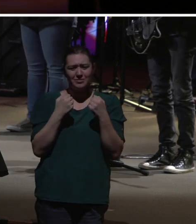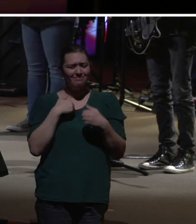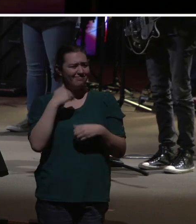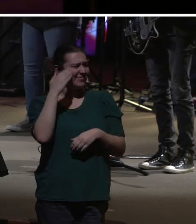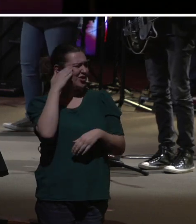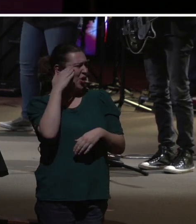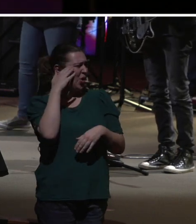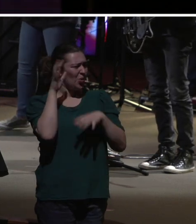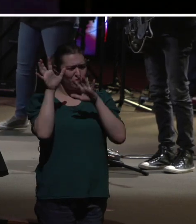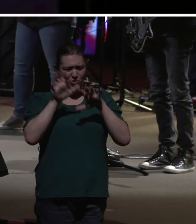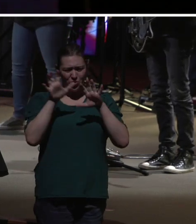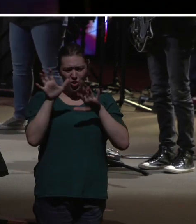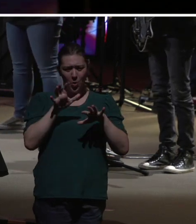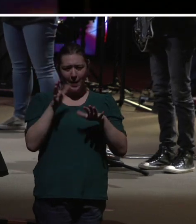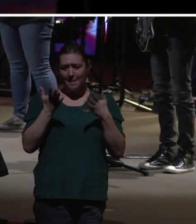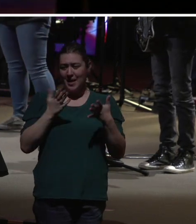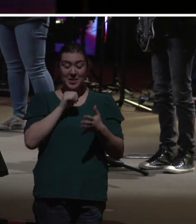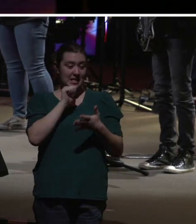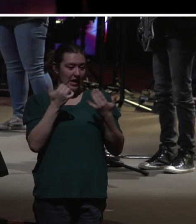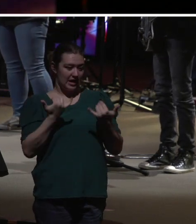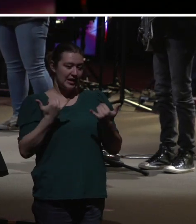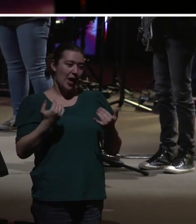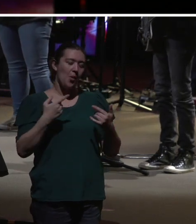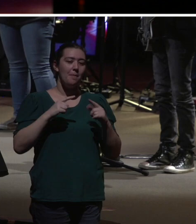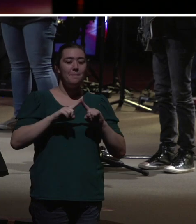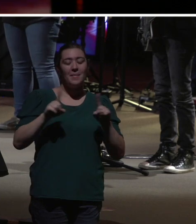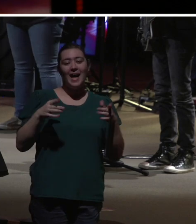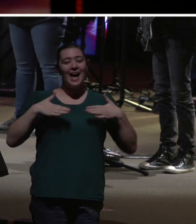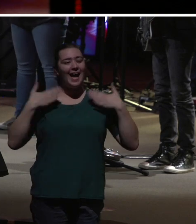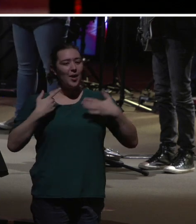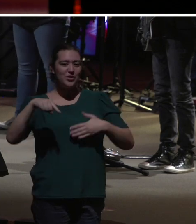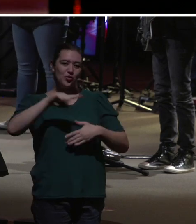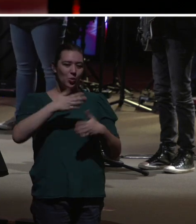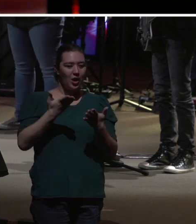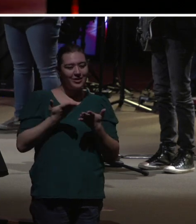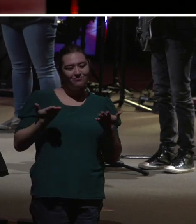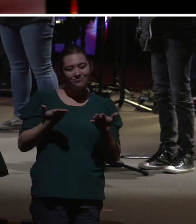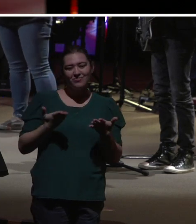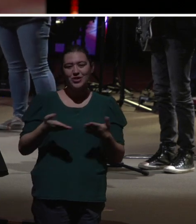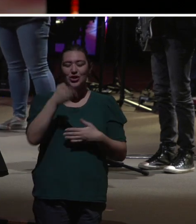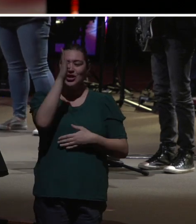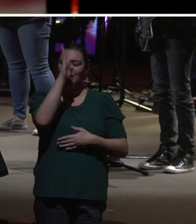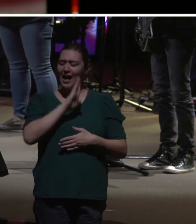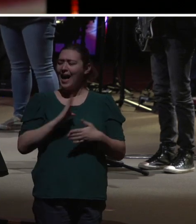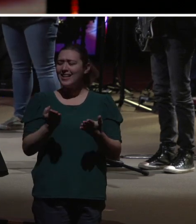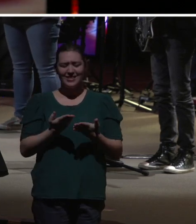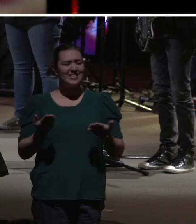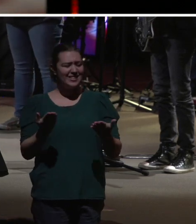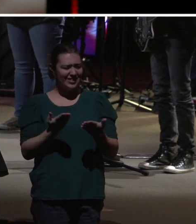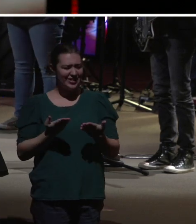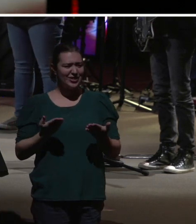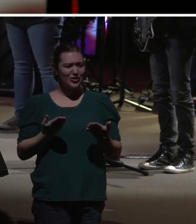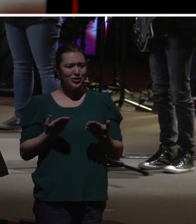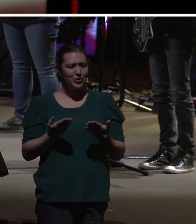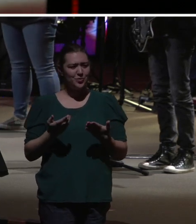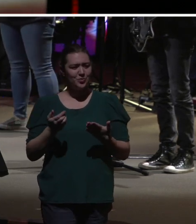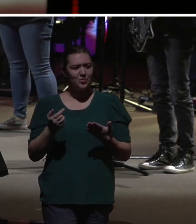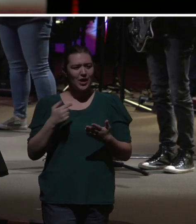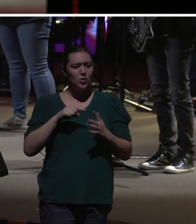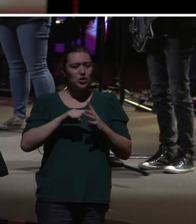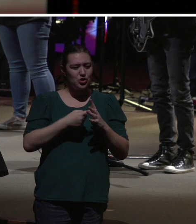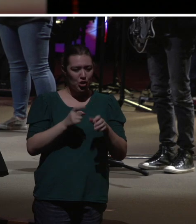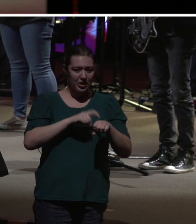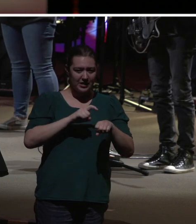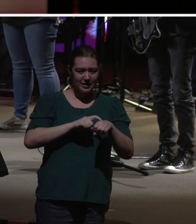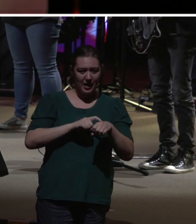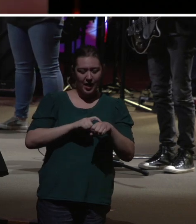snowing. Maybe it's not snowing anymore. But we are glad you are here. God is moving in this place. And I want to open our time together the call to worship